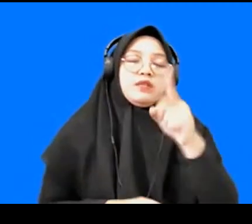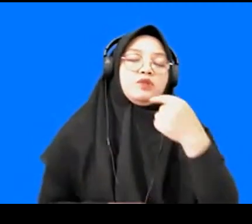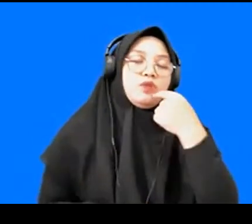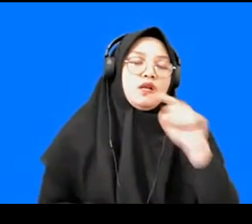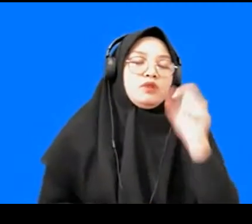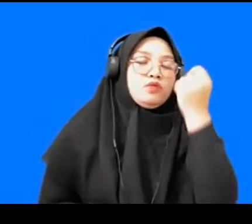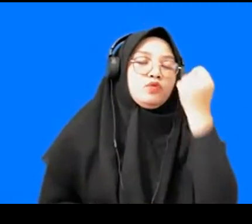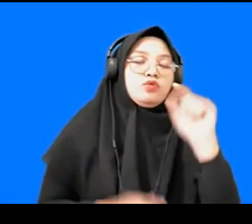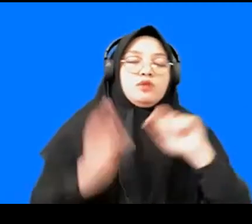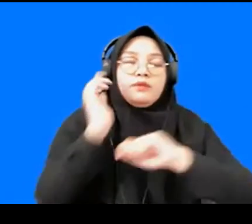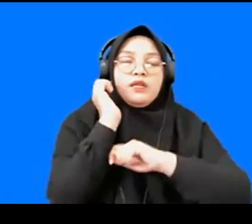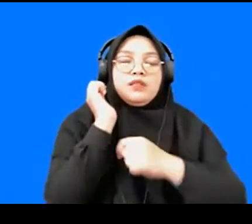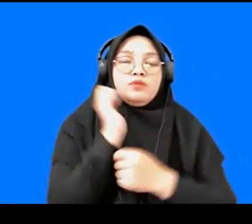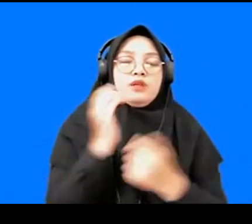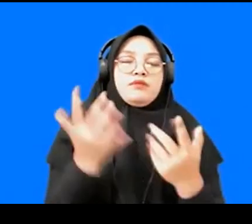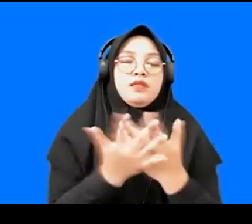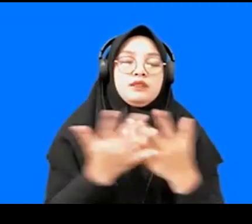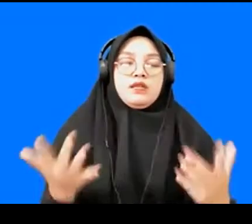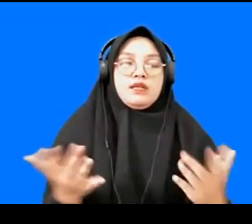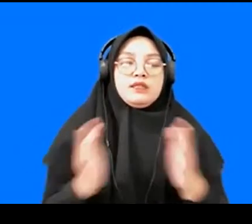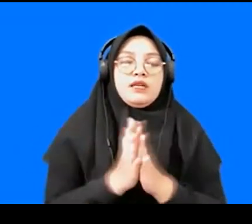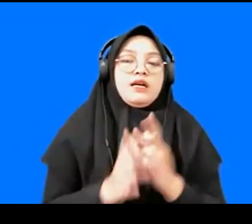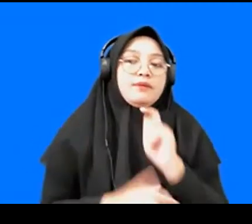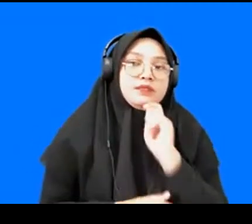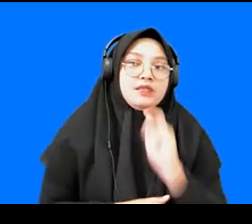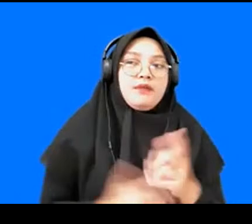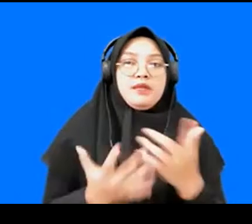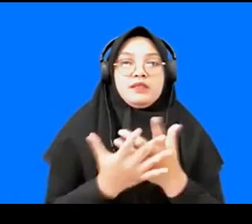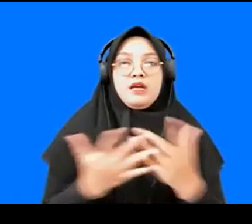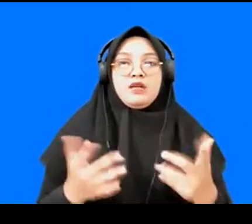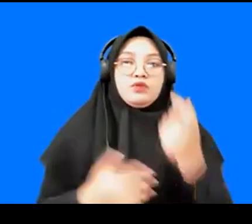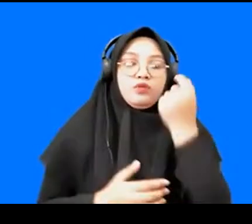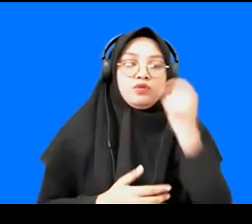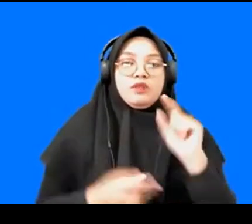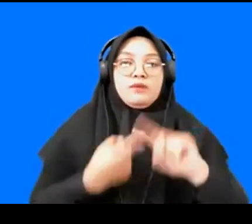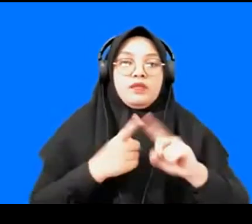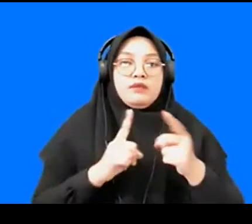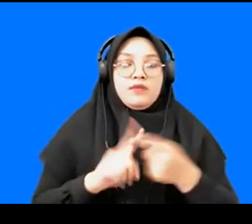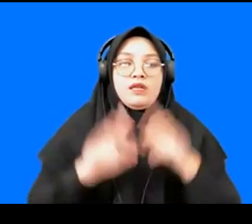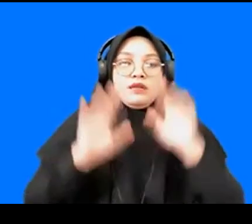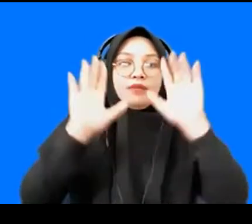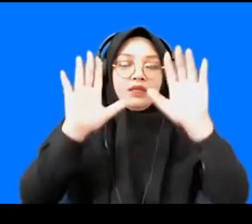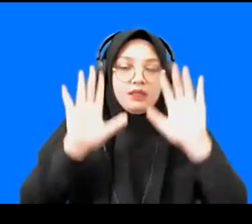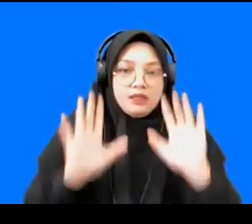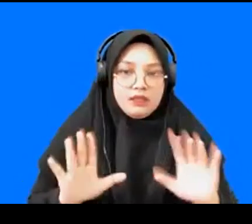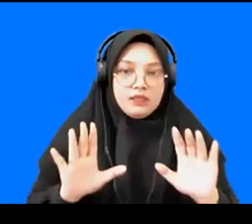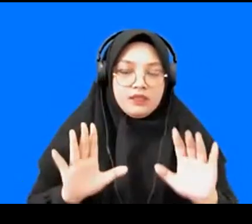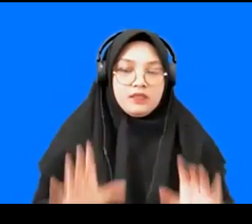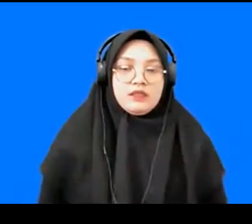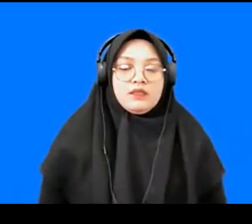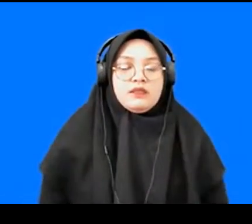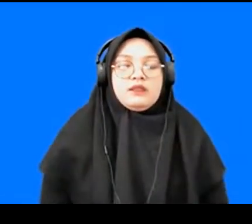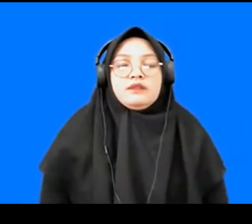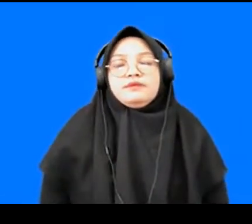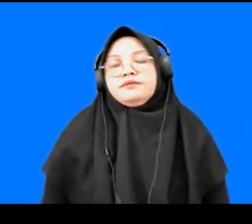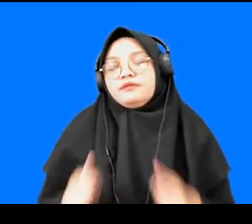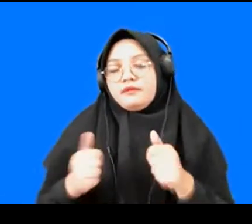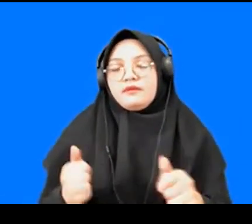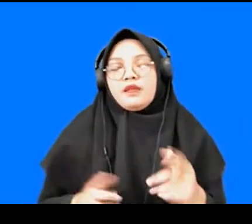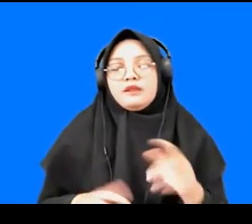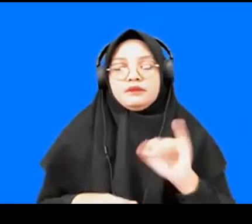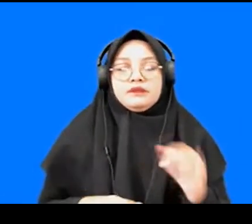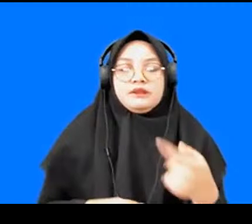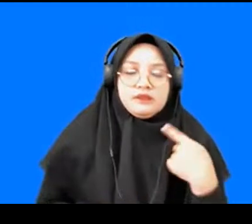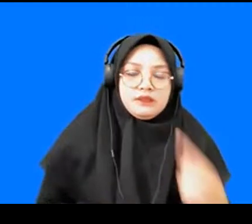media colleagues, if you want to, Yes, please. So we from the Taxation and Sustainable